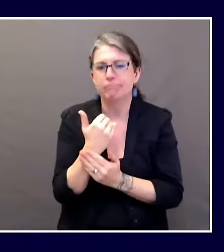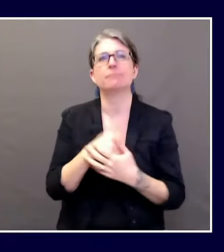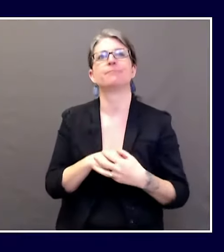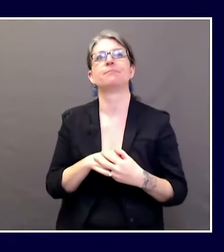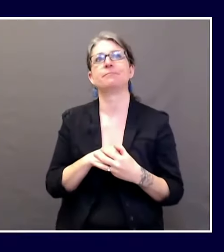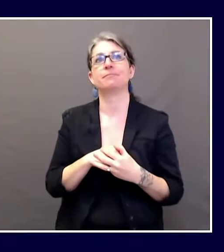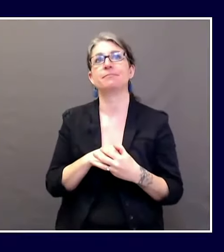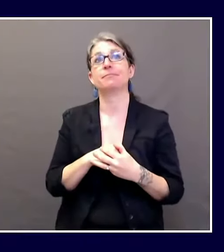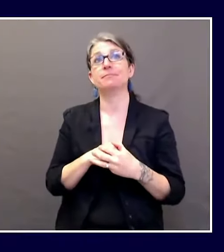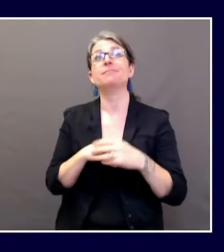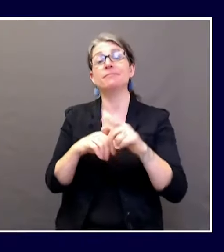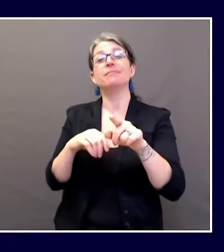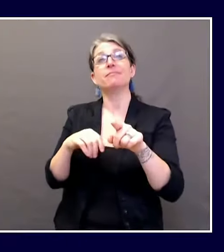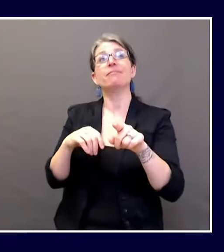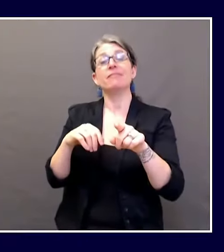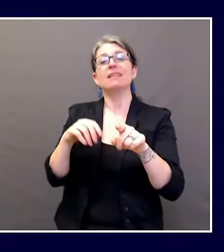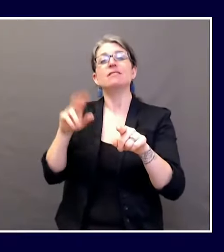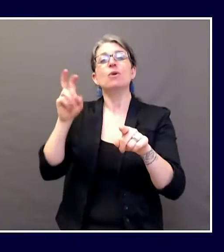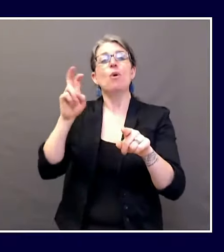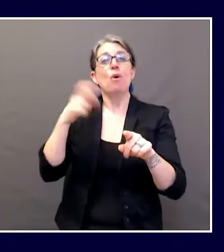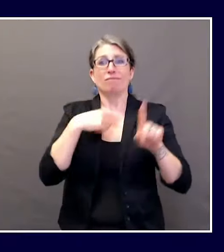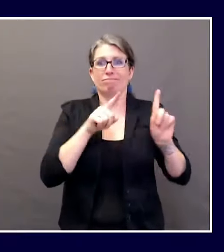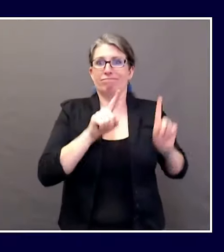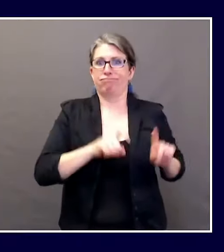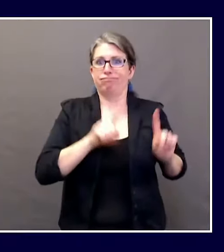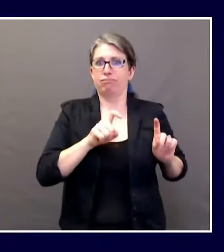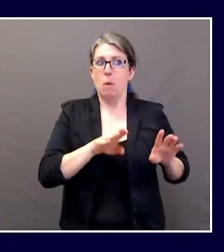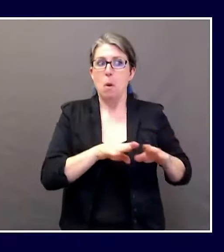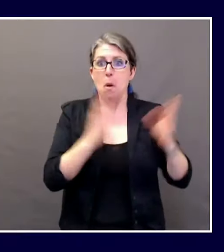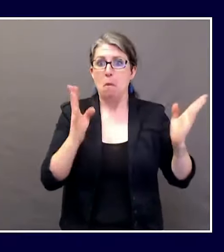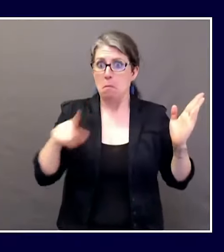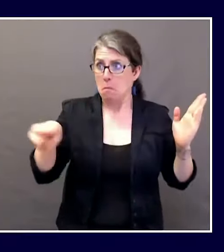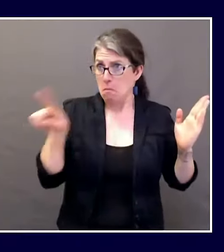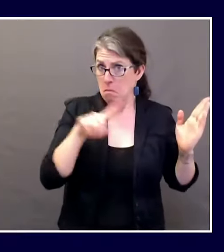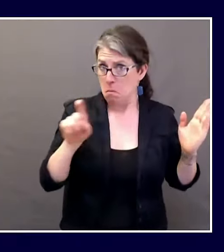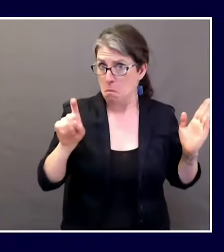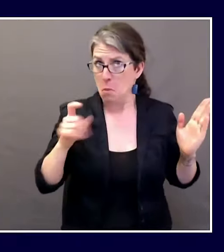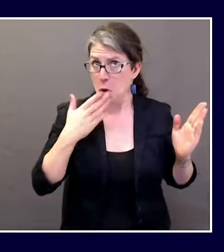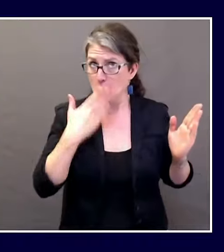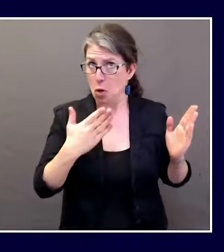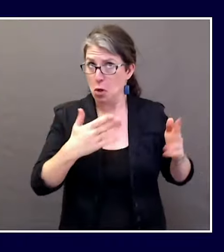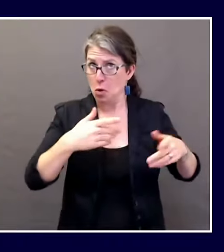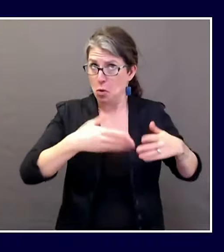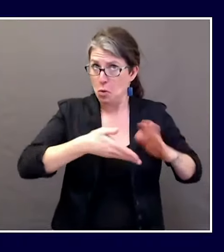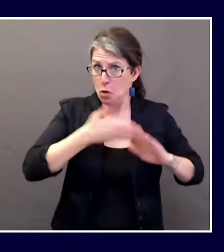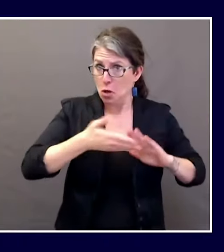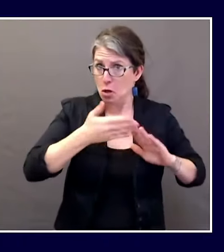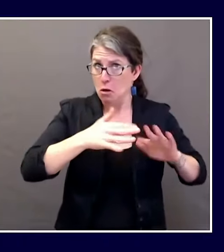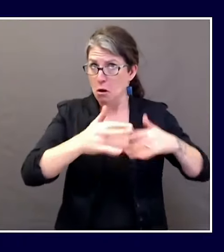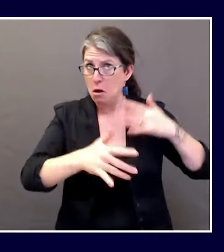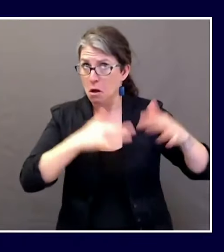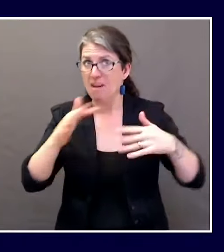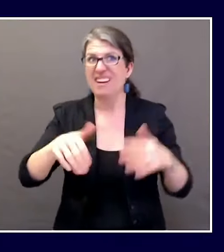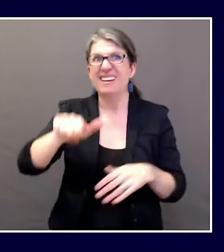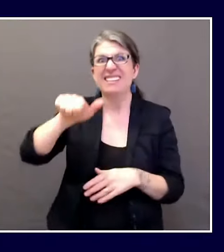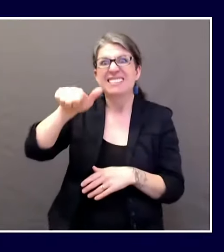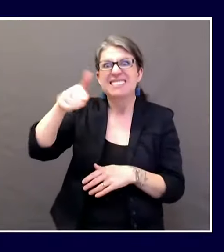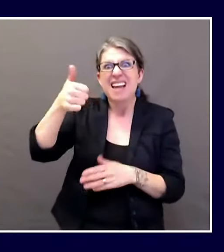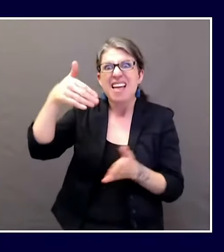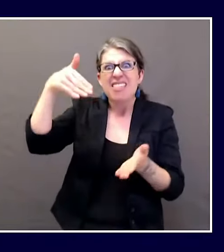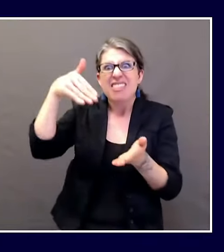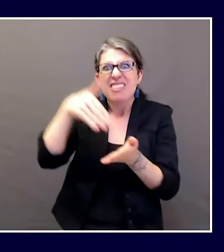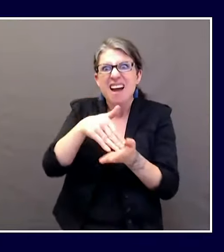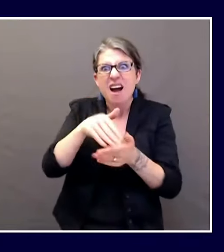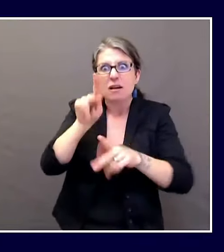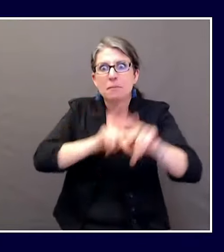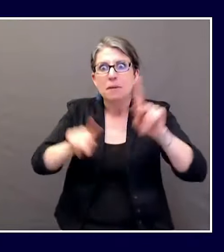And notwithstanding that soft opening, we had 10,000 people pre-register in the first 24 hours alone.